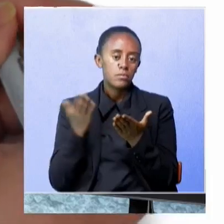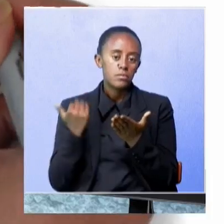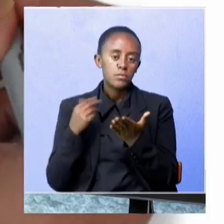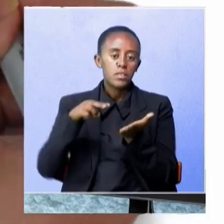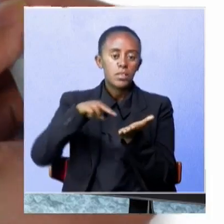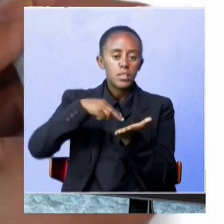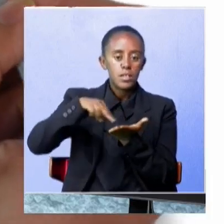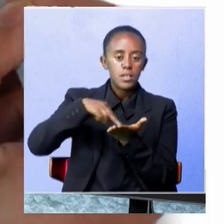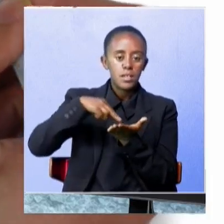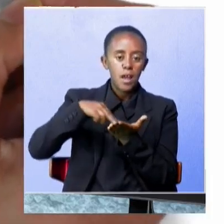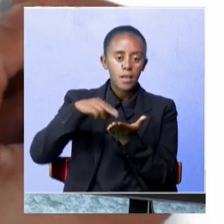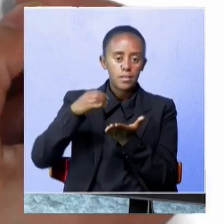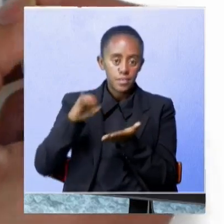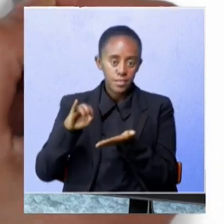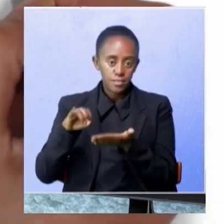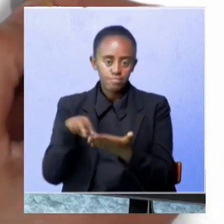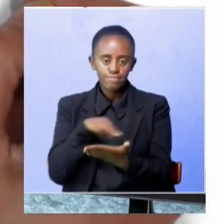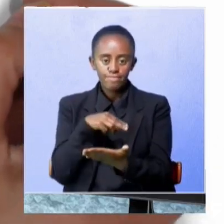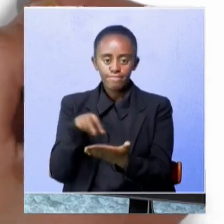dancing